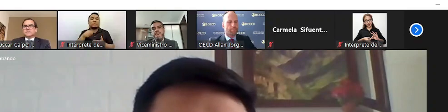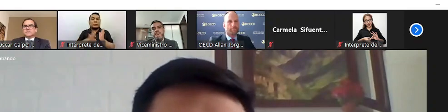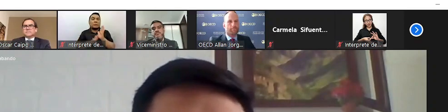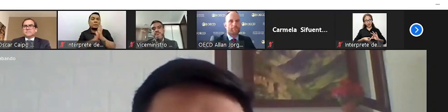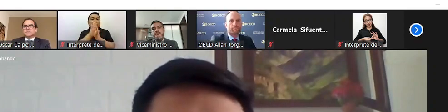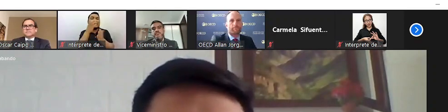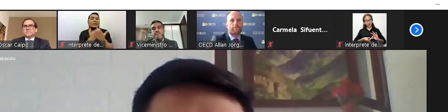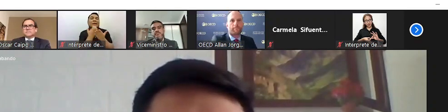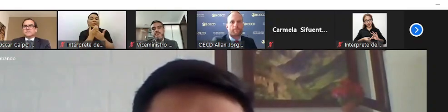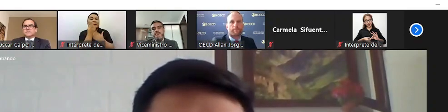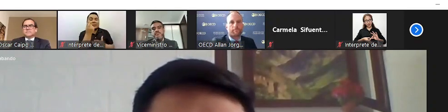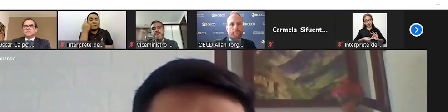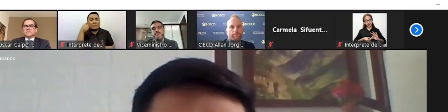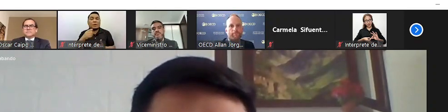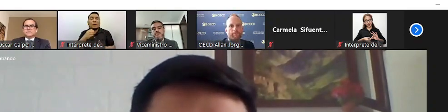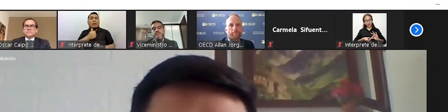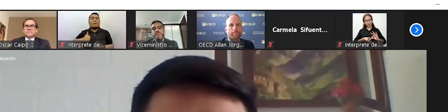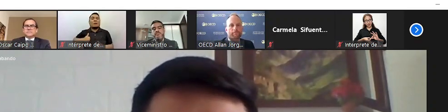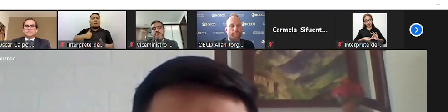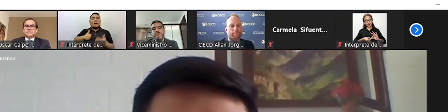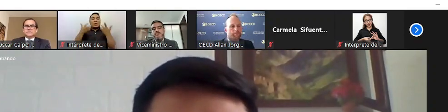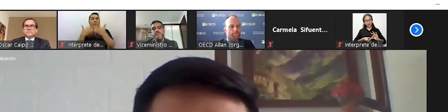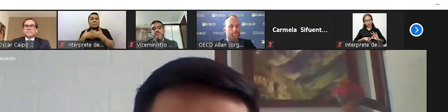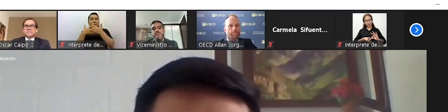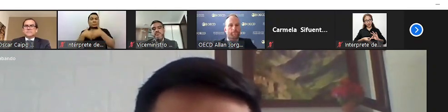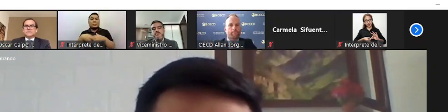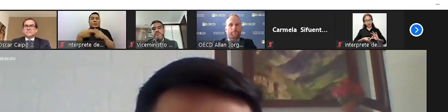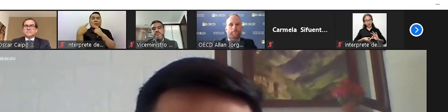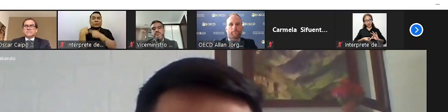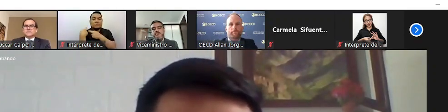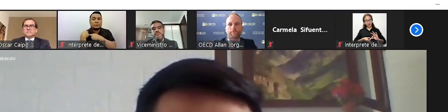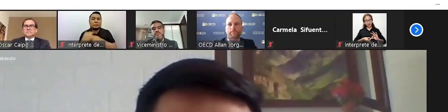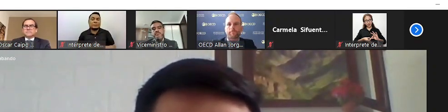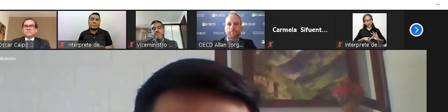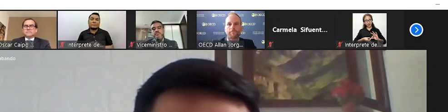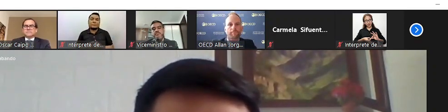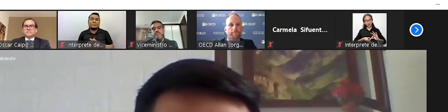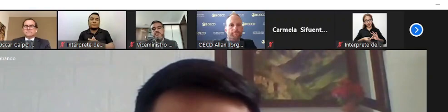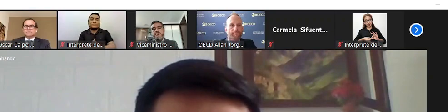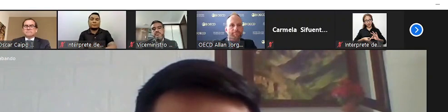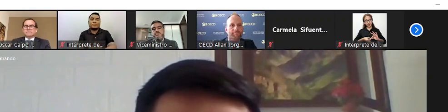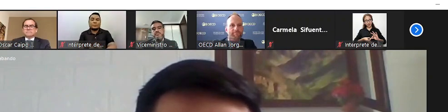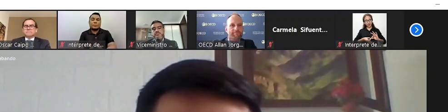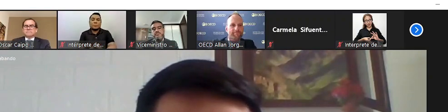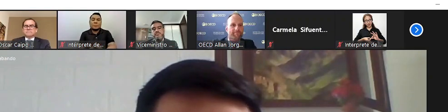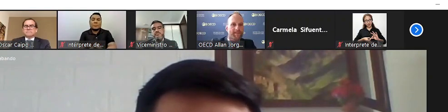cooperation and economic development for responsible business conduct